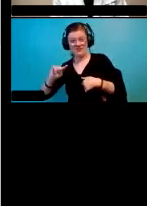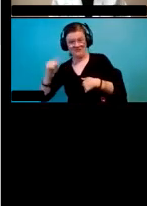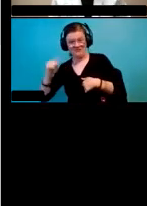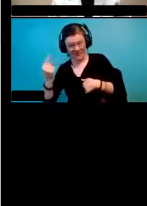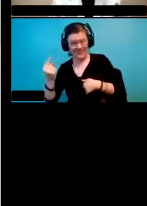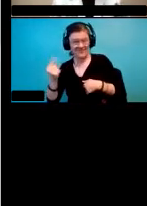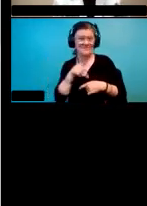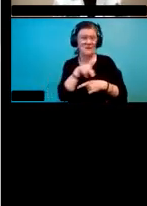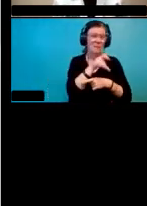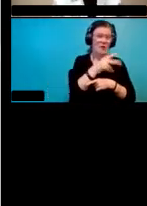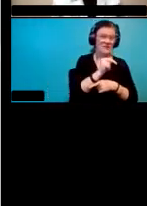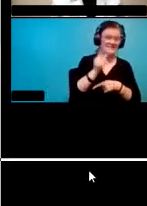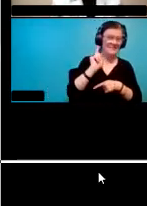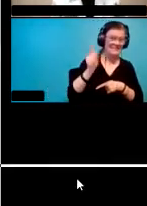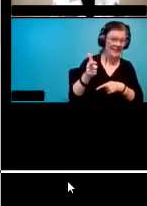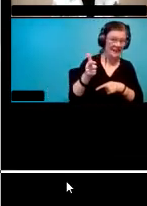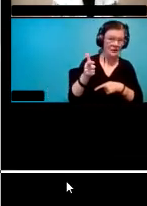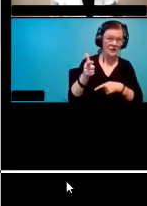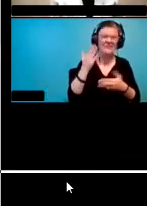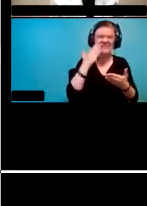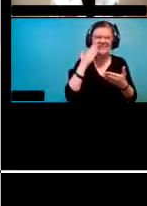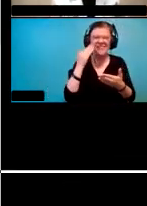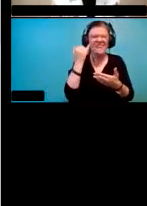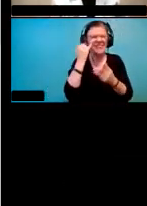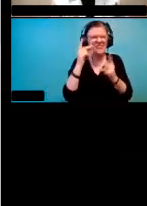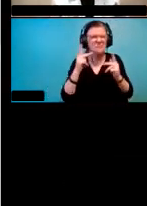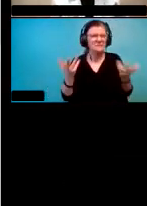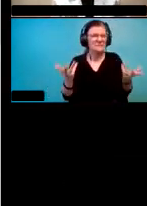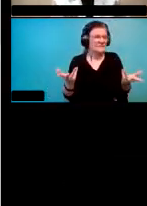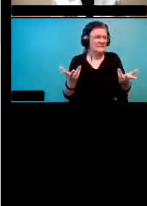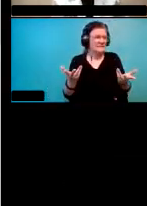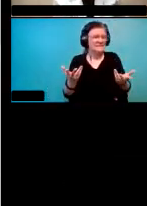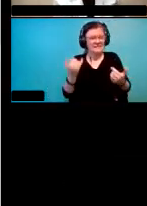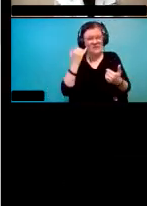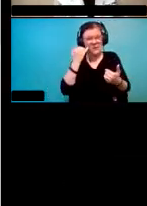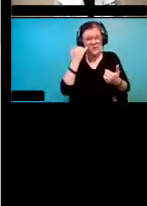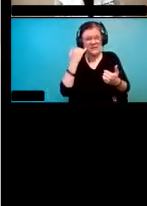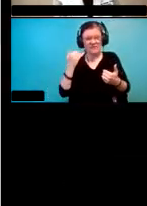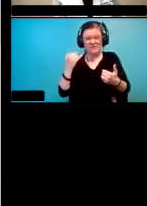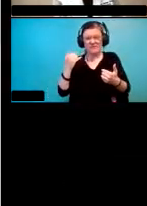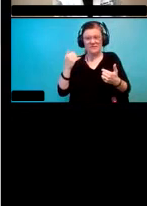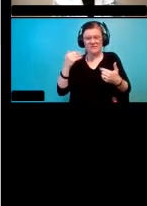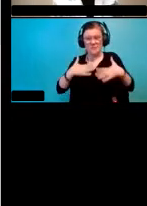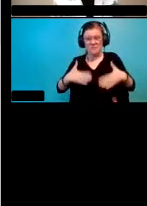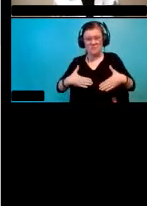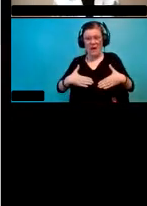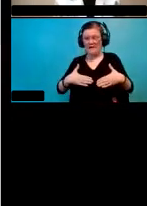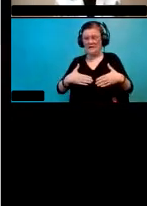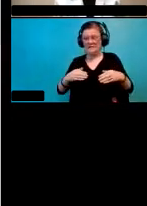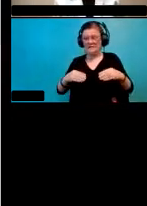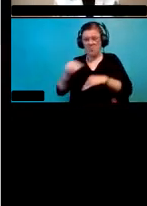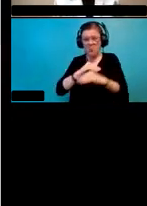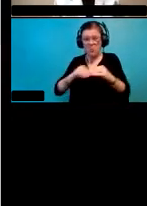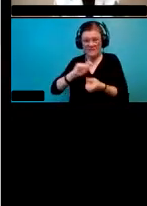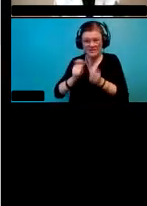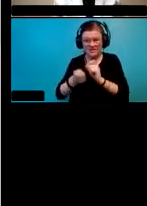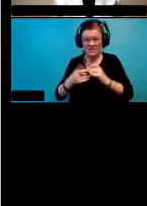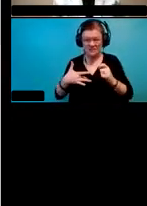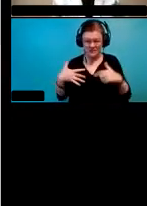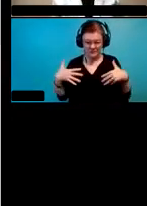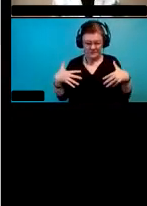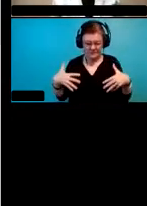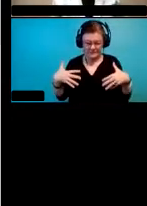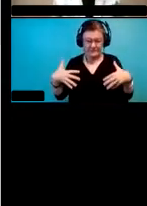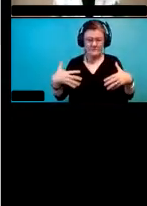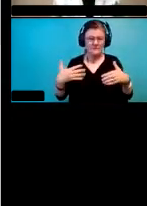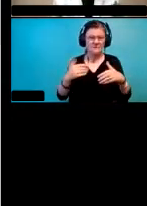not listening, you know, to your brain telling it to move, well, that's going to generate some anxiety because you feel like there's a